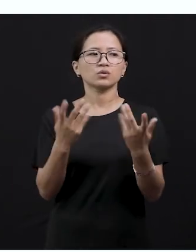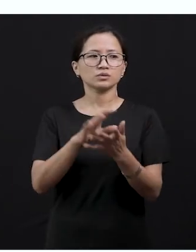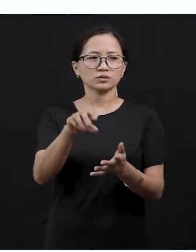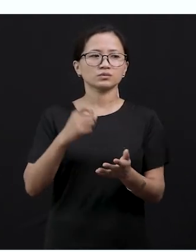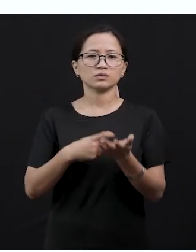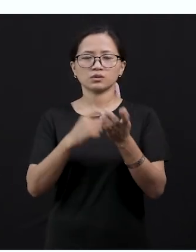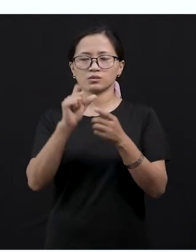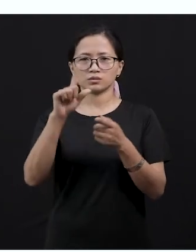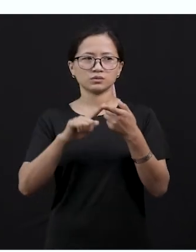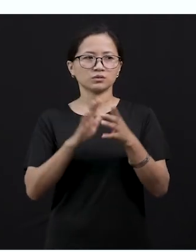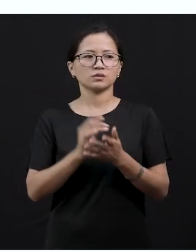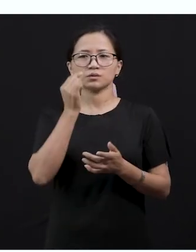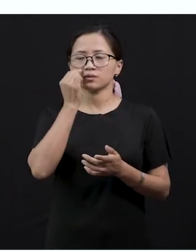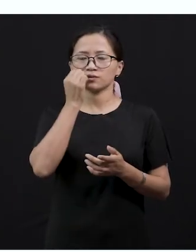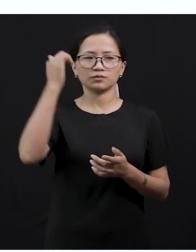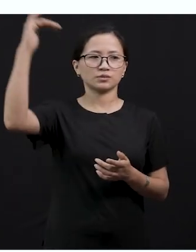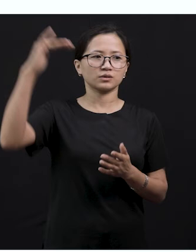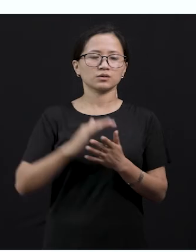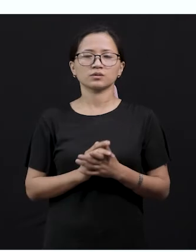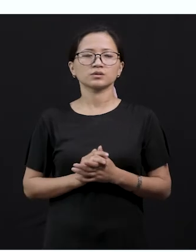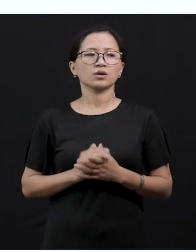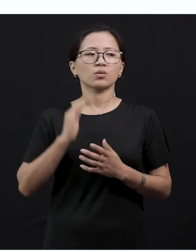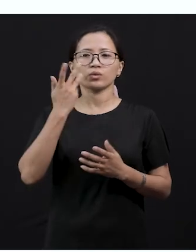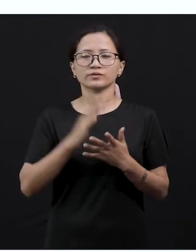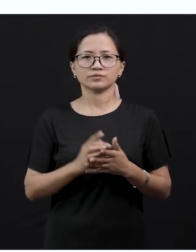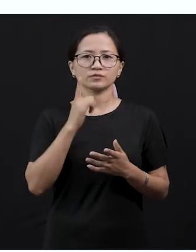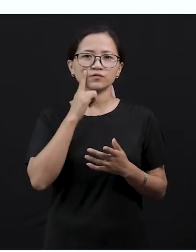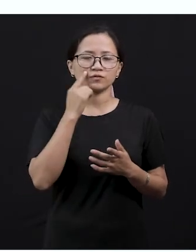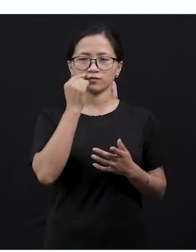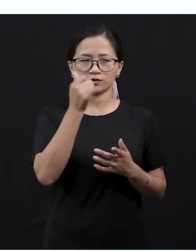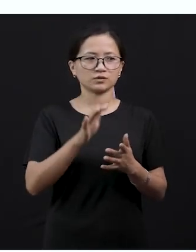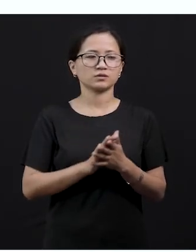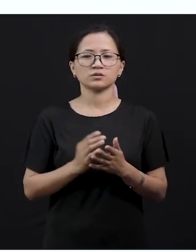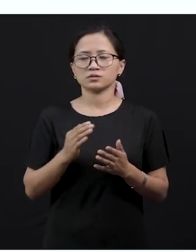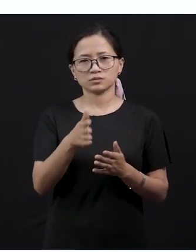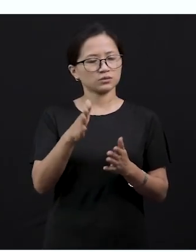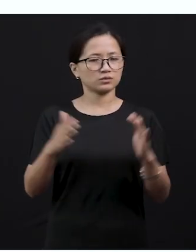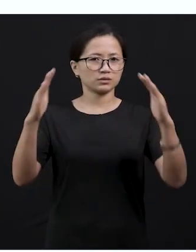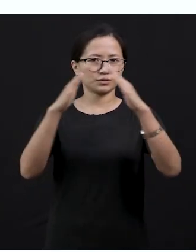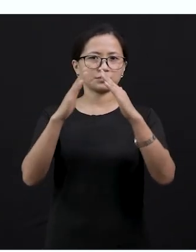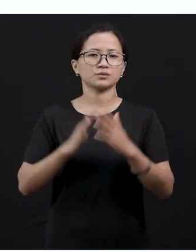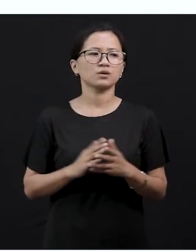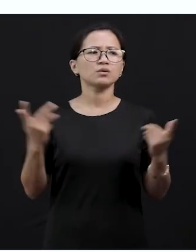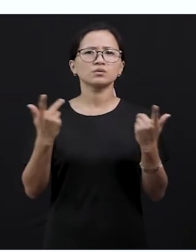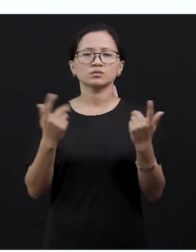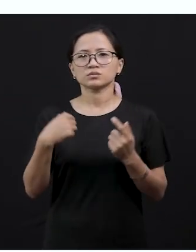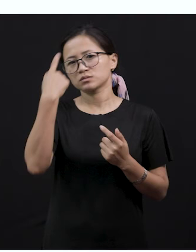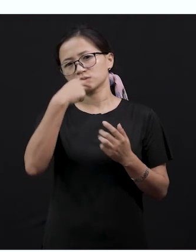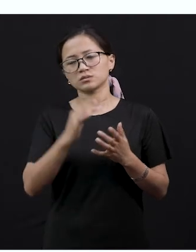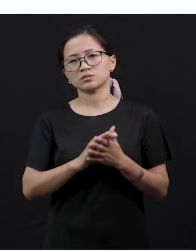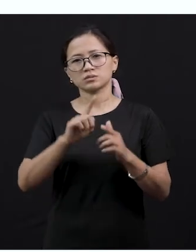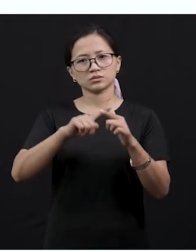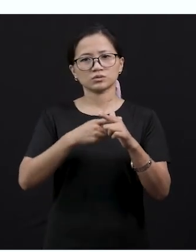the role of a man when father is not at home? So, in the story, we have learned that it is Joe, right?